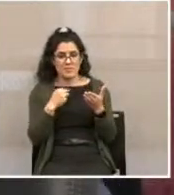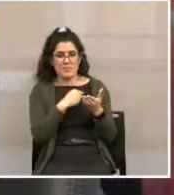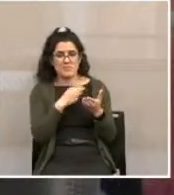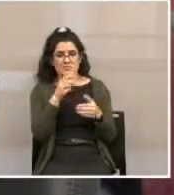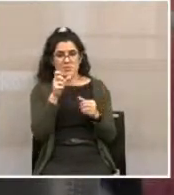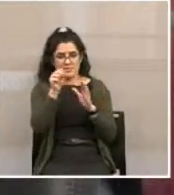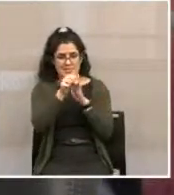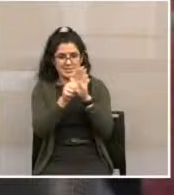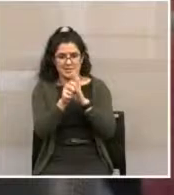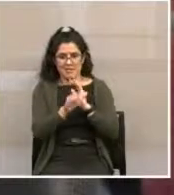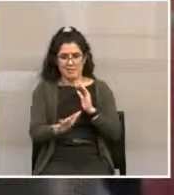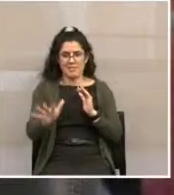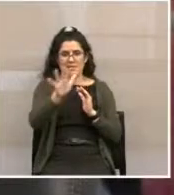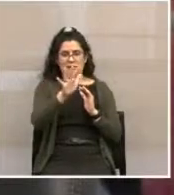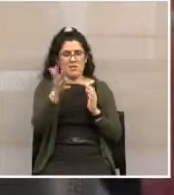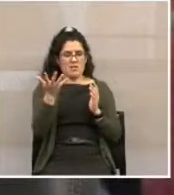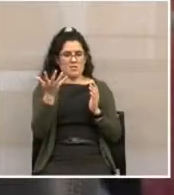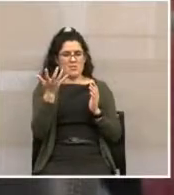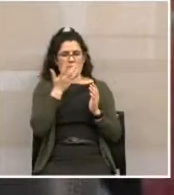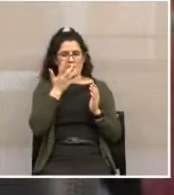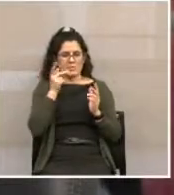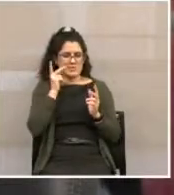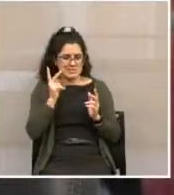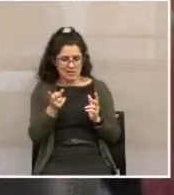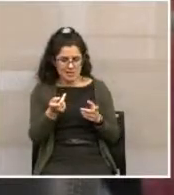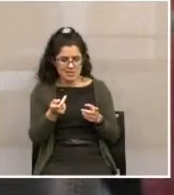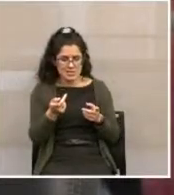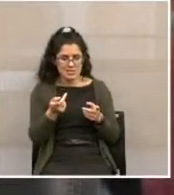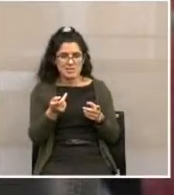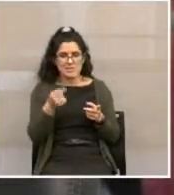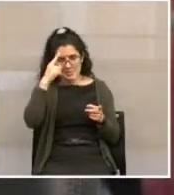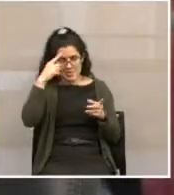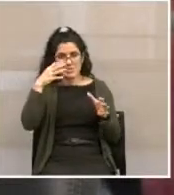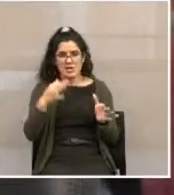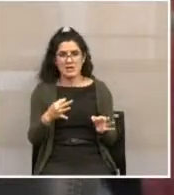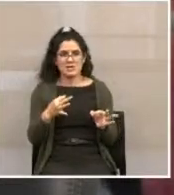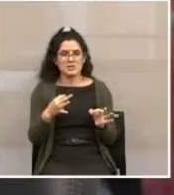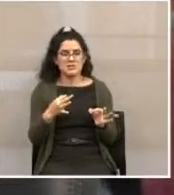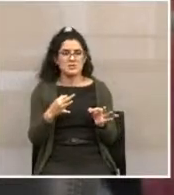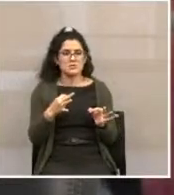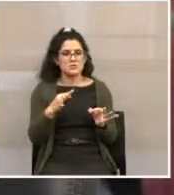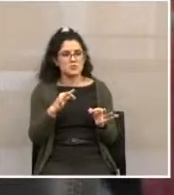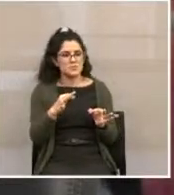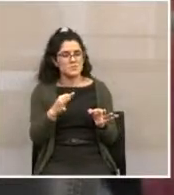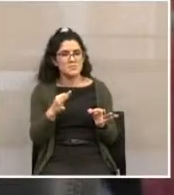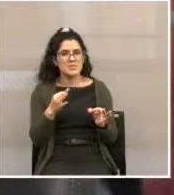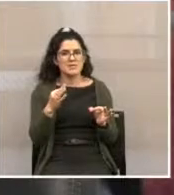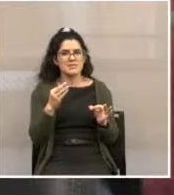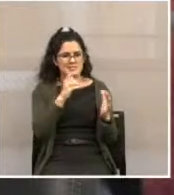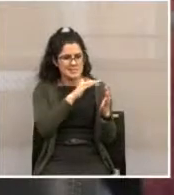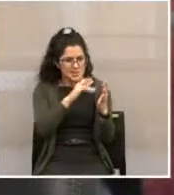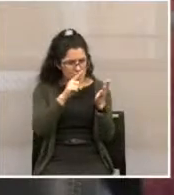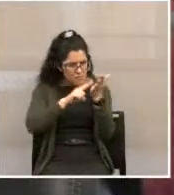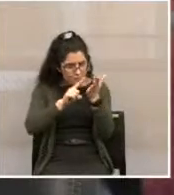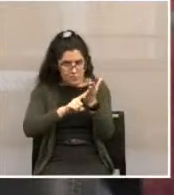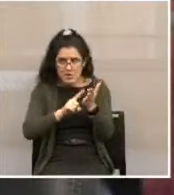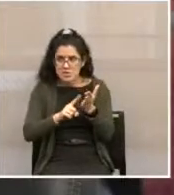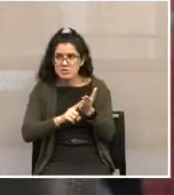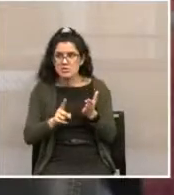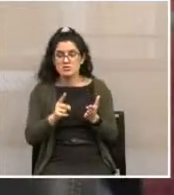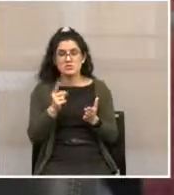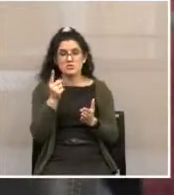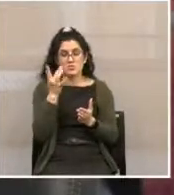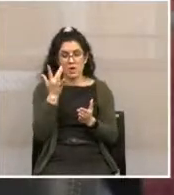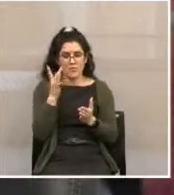state was really one of the reasons why we decided to do a more comprehensive study, because we didn't